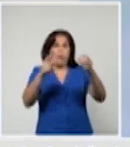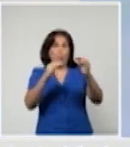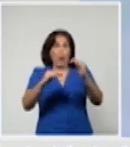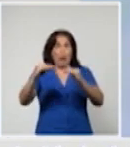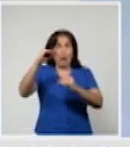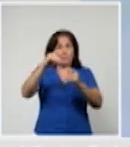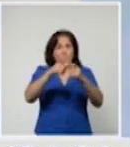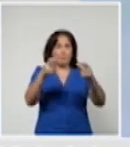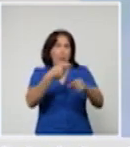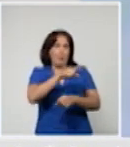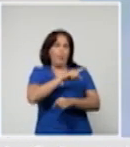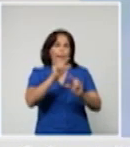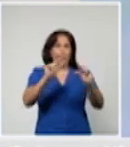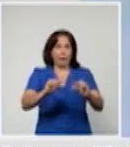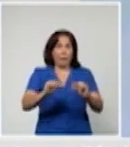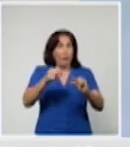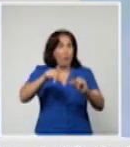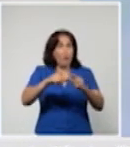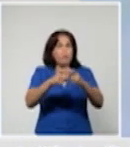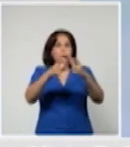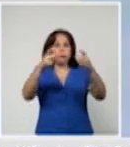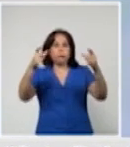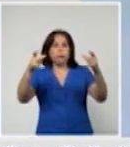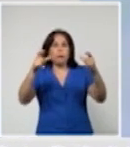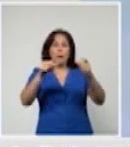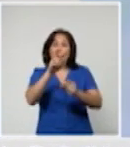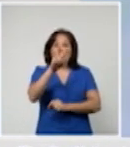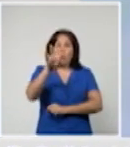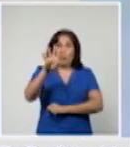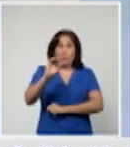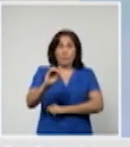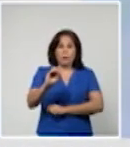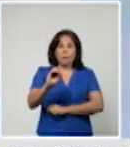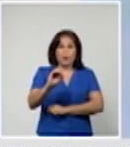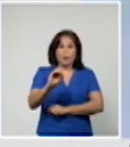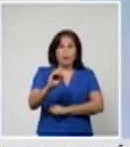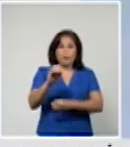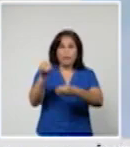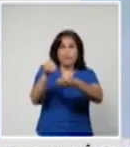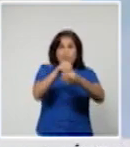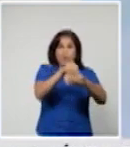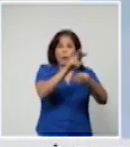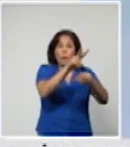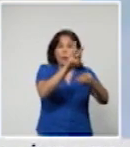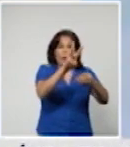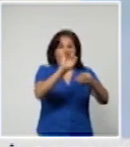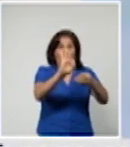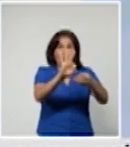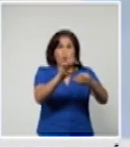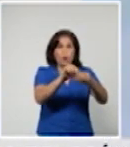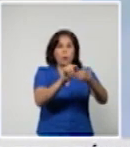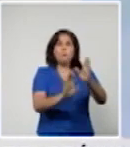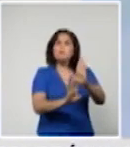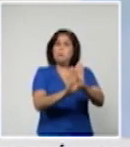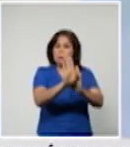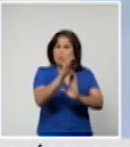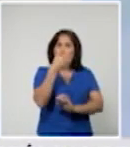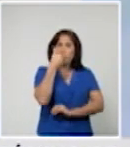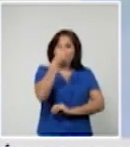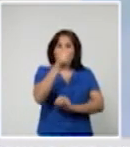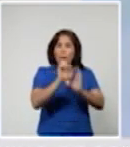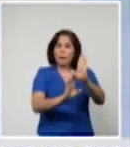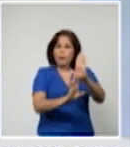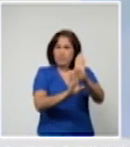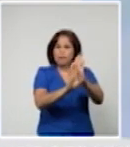240, or 8.8%, are active hospitalized cases. This is a